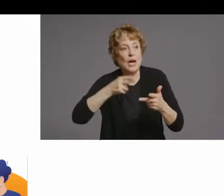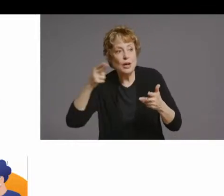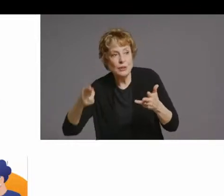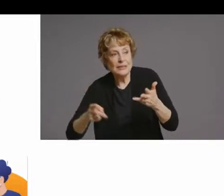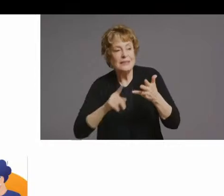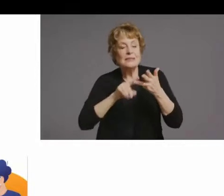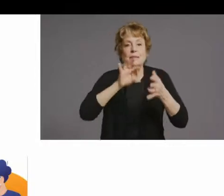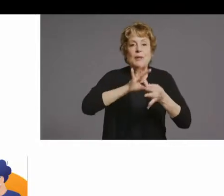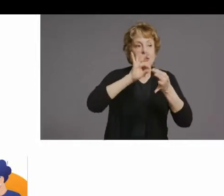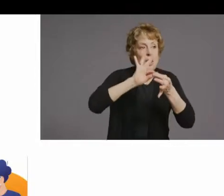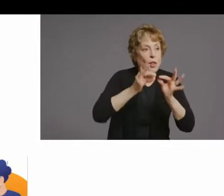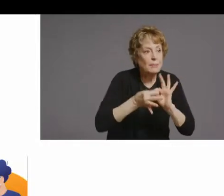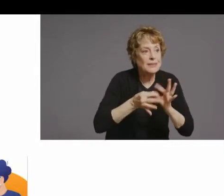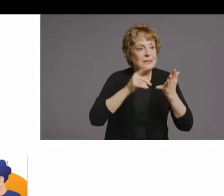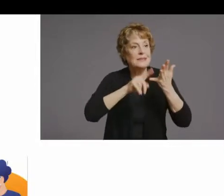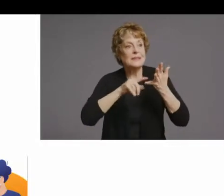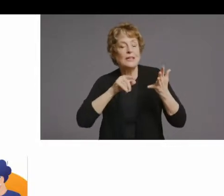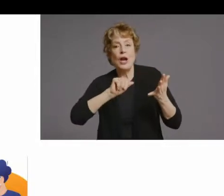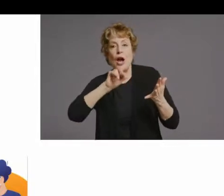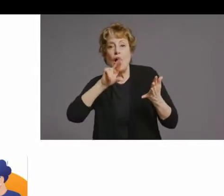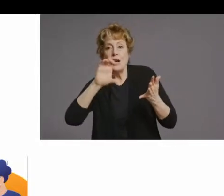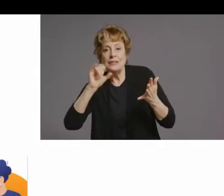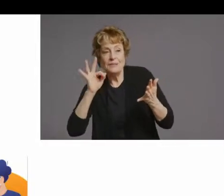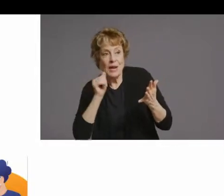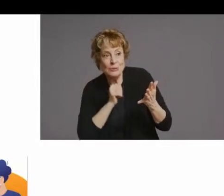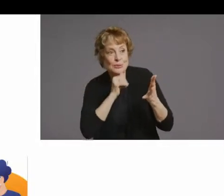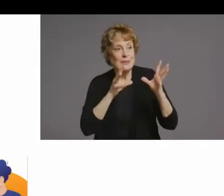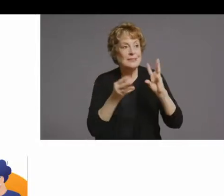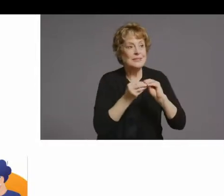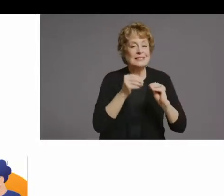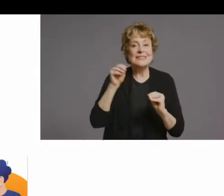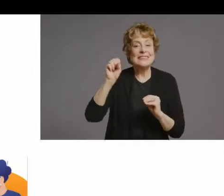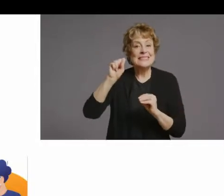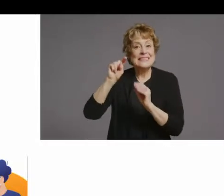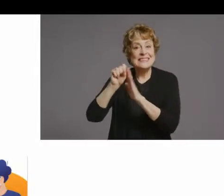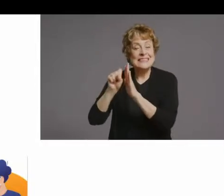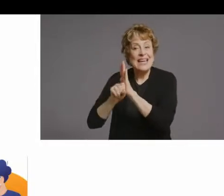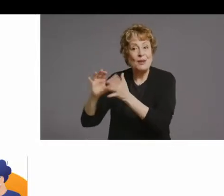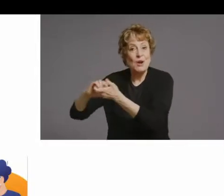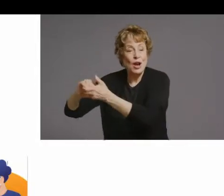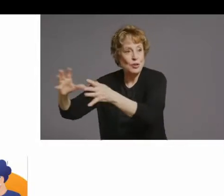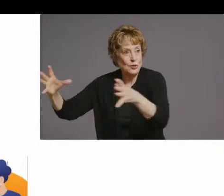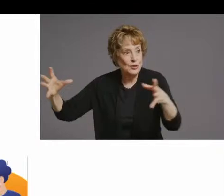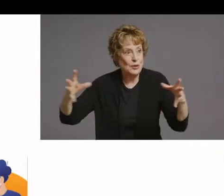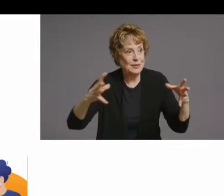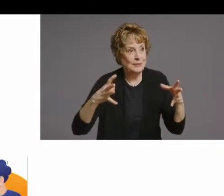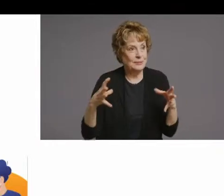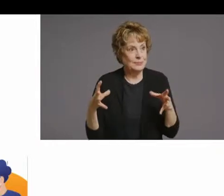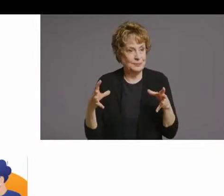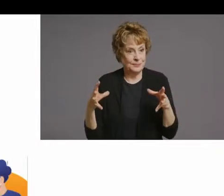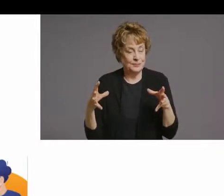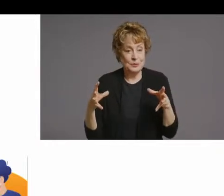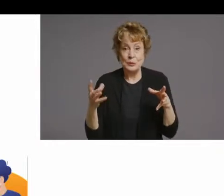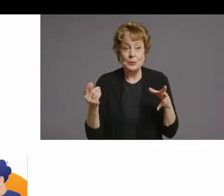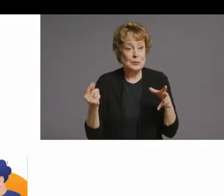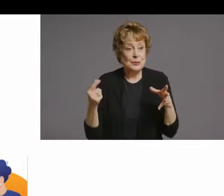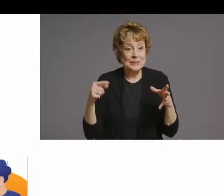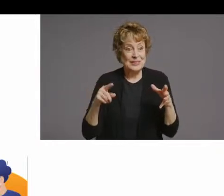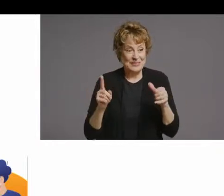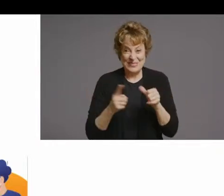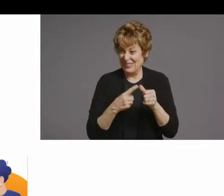give first doses over 2 days in a familiar setting. Their second doses will be May 1st and 2nd.